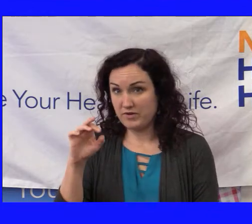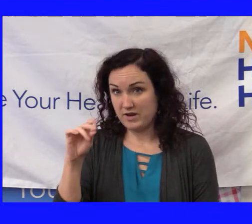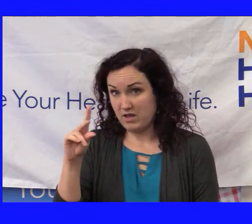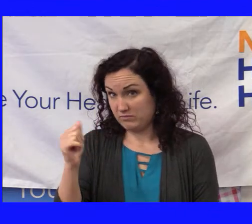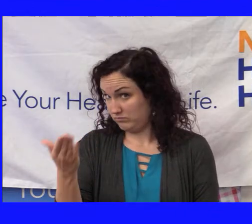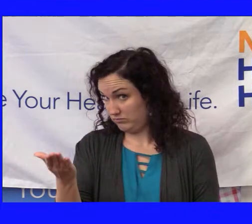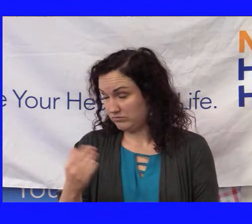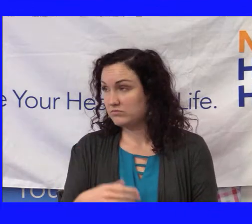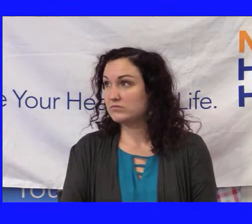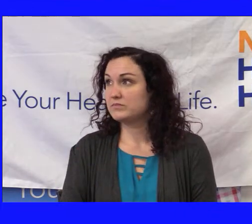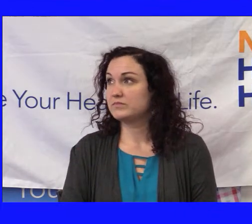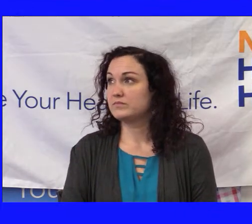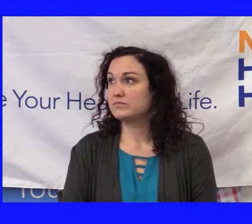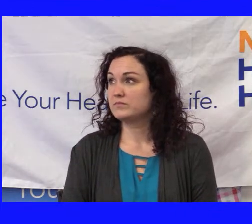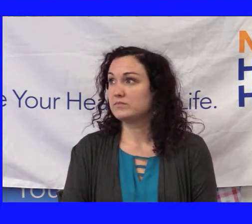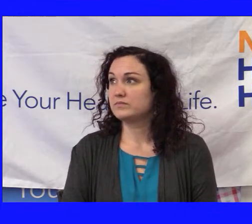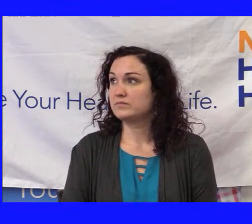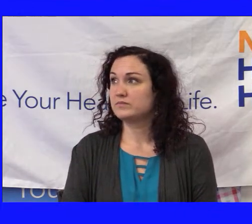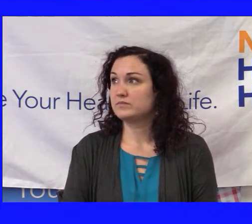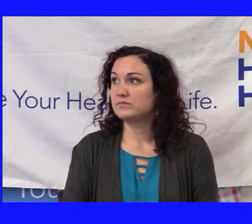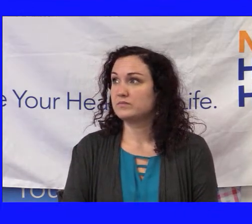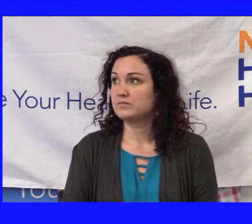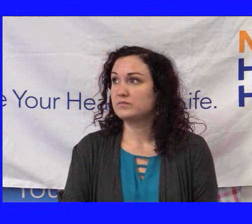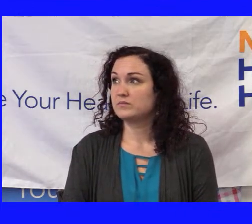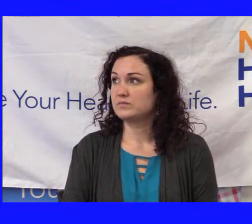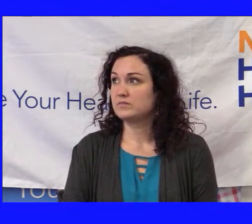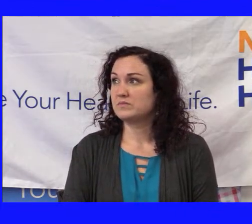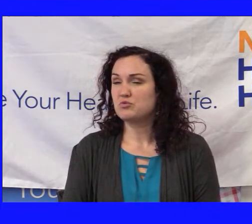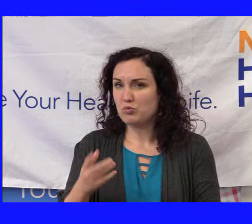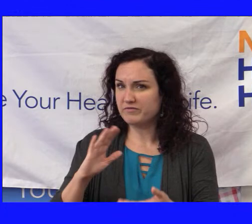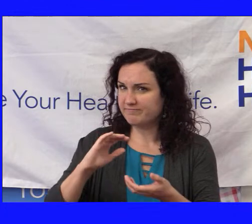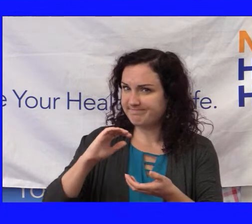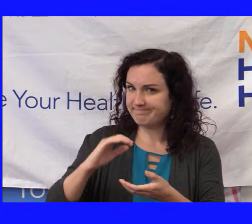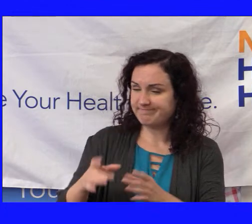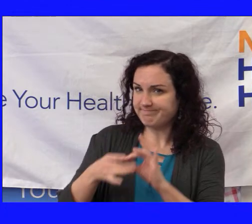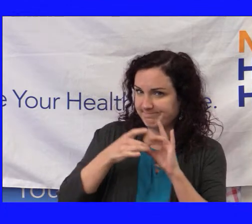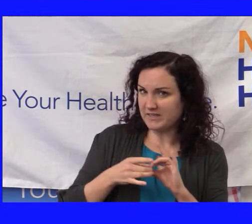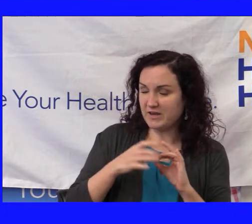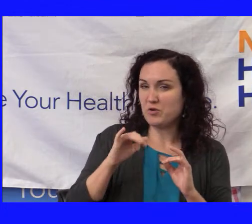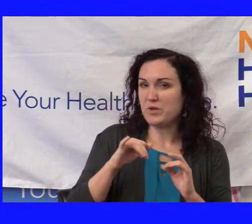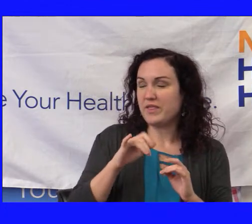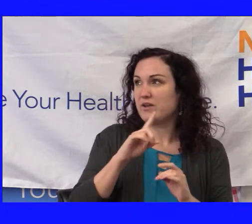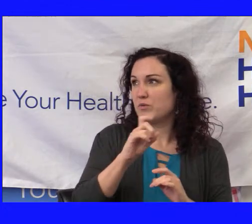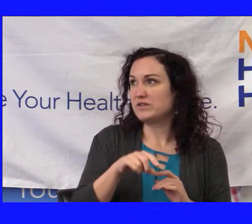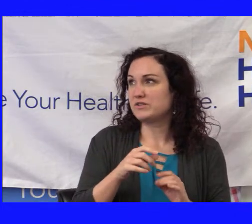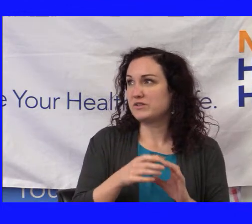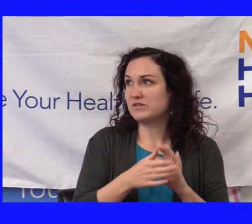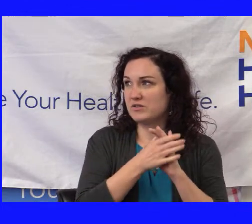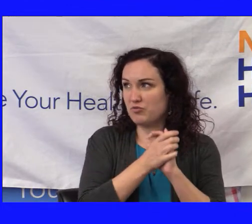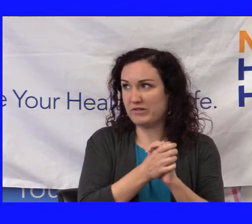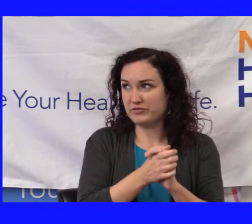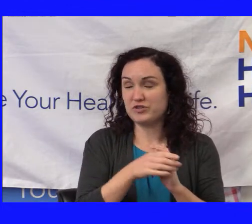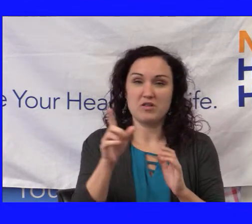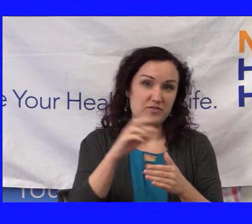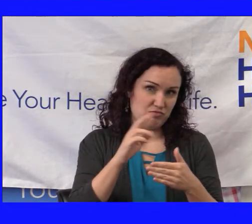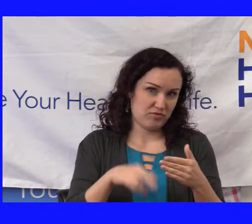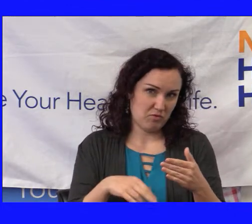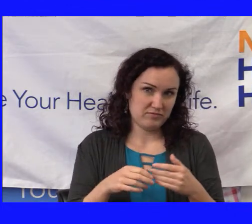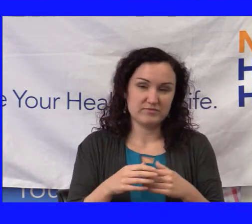question? It's actually just sort of dovetails on that question Sally had. Congratulations. I mean, this is all good